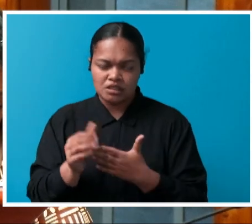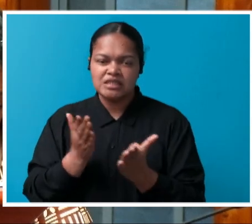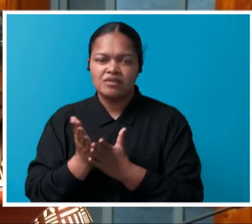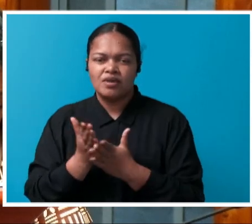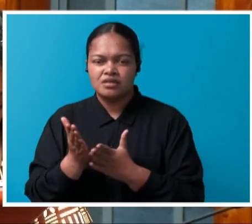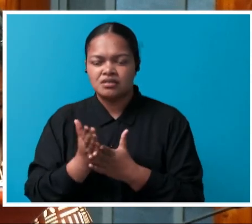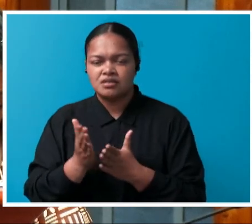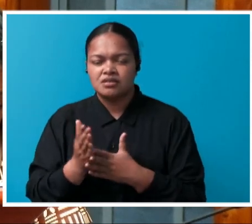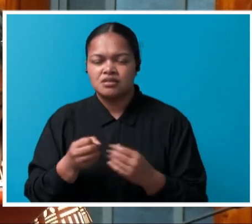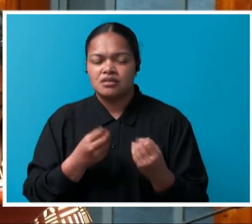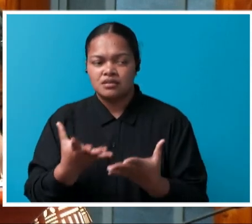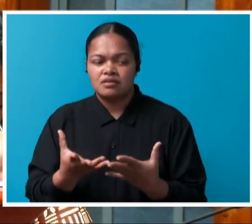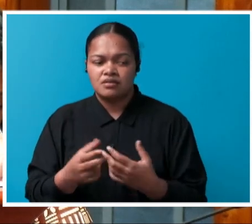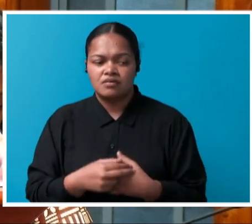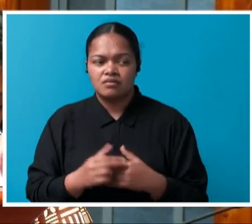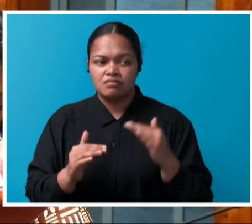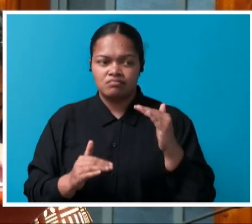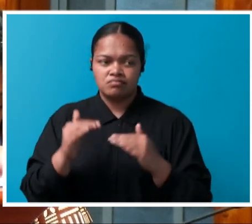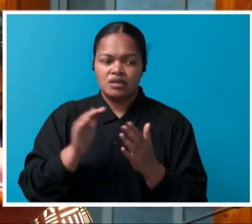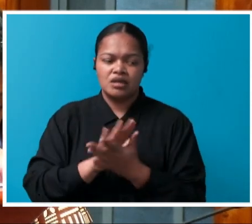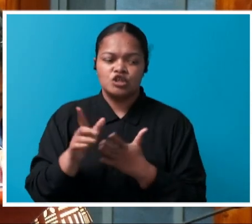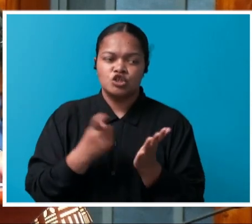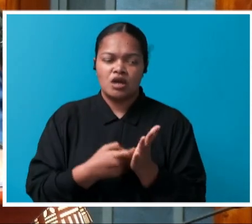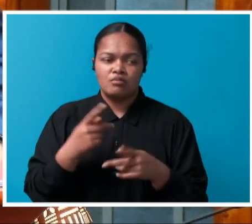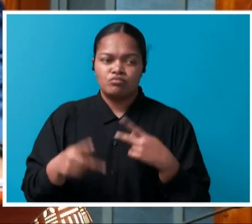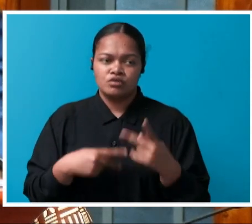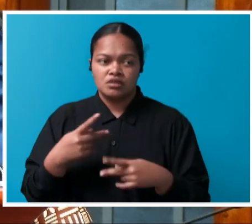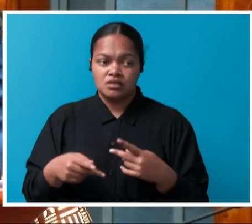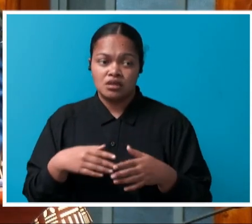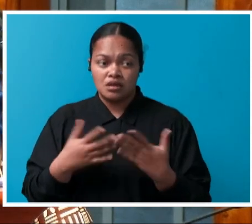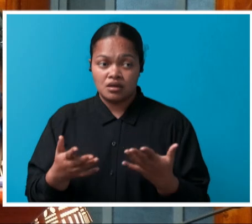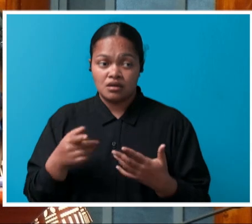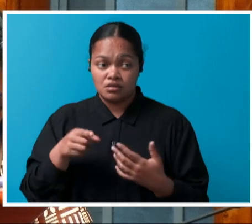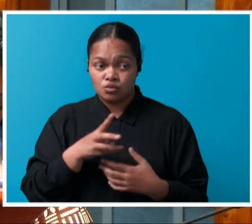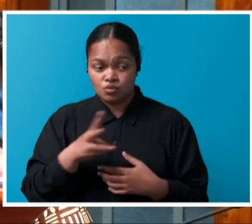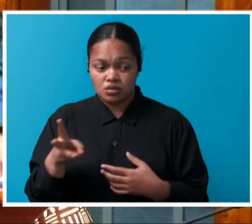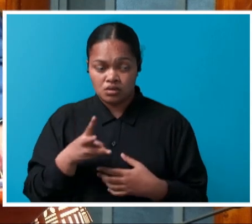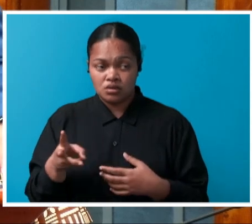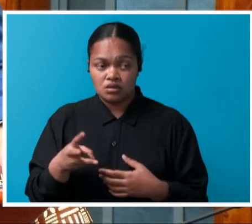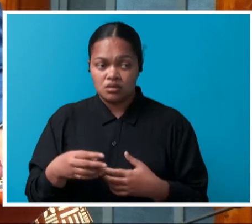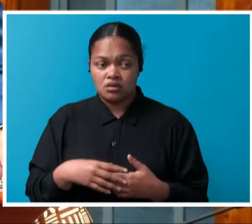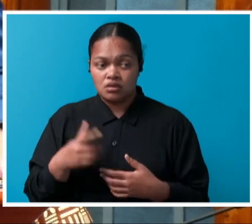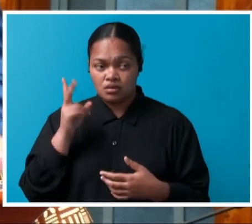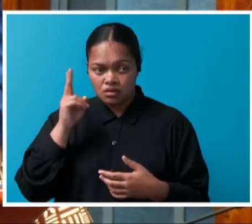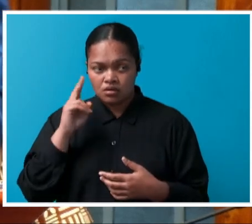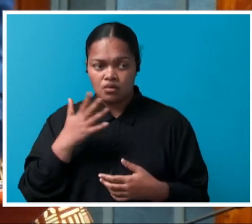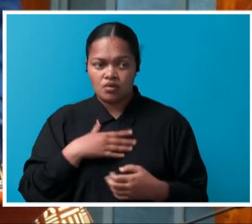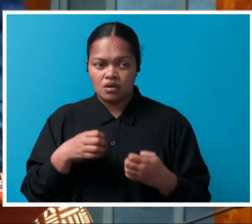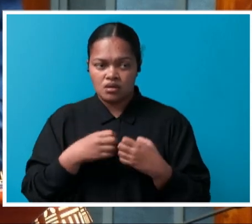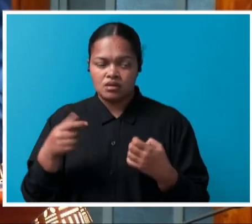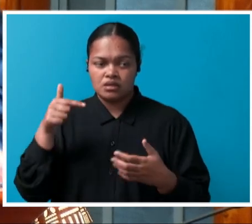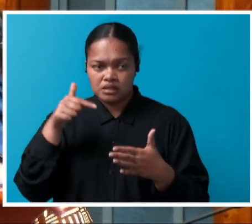delivery with heightened attention to our HR processes. And with these words, Mr. Speaker, sir, I once again extend my